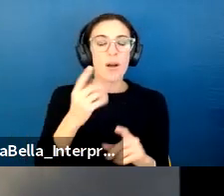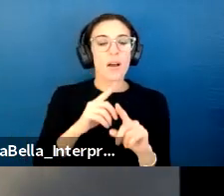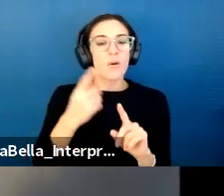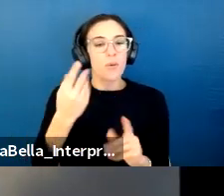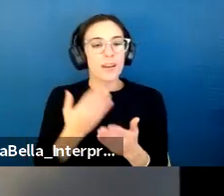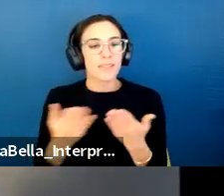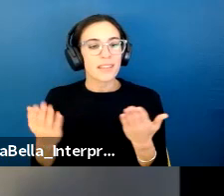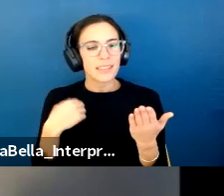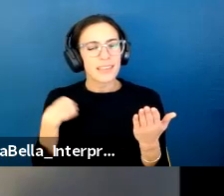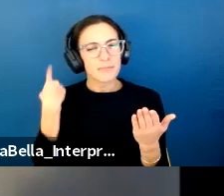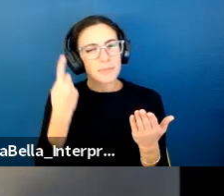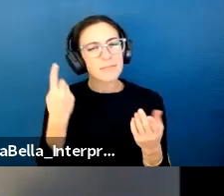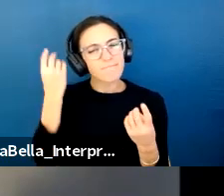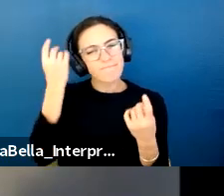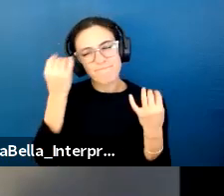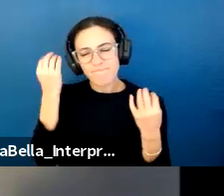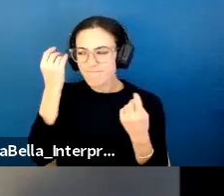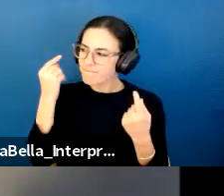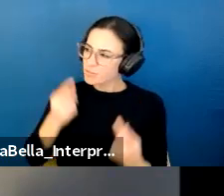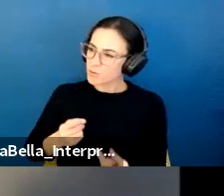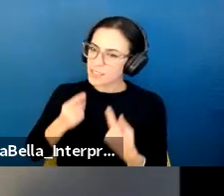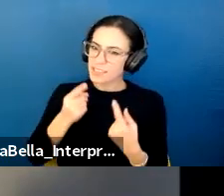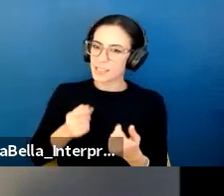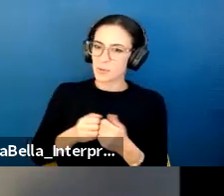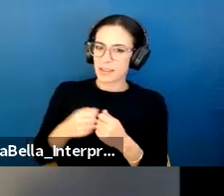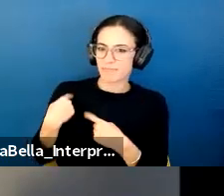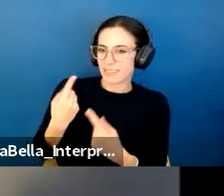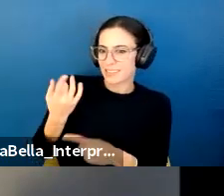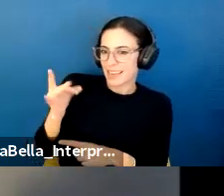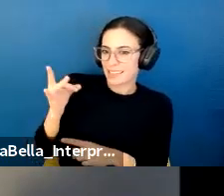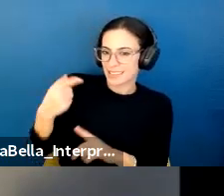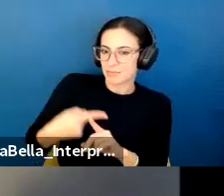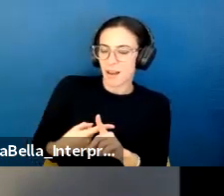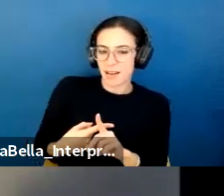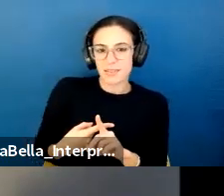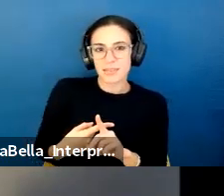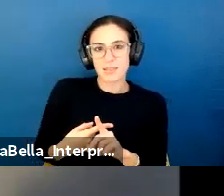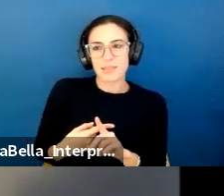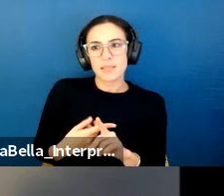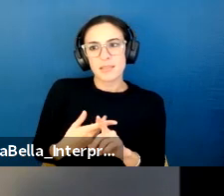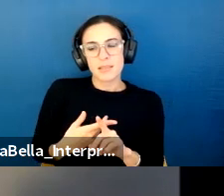really wrestling with over the last 18 months is